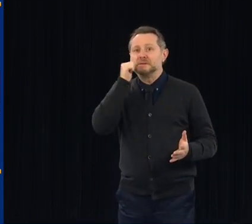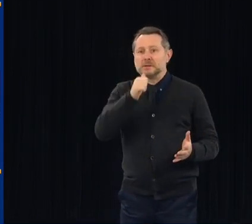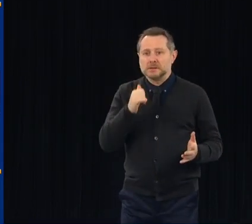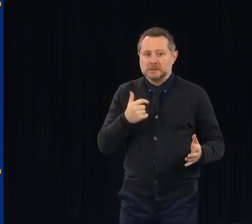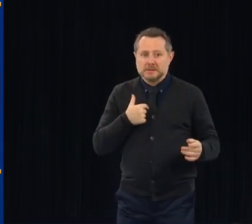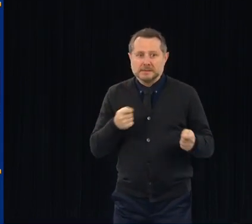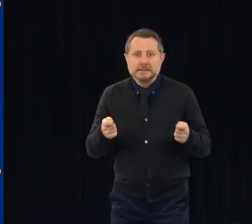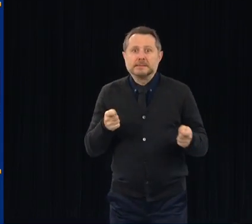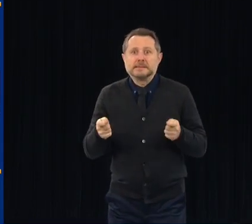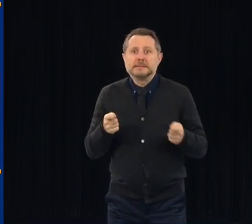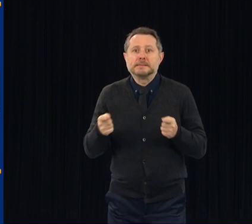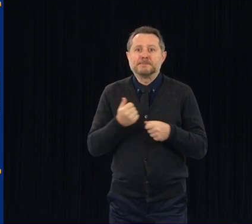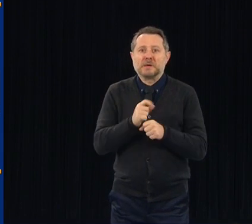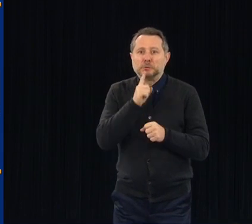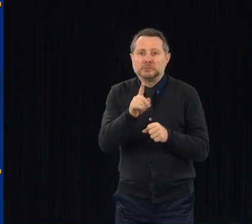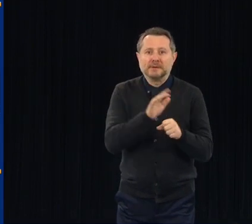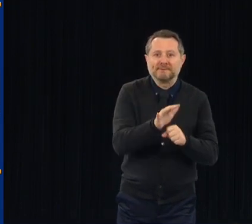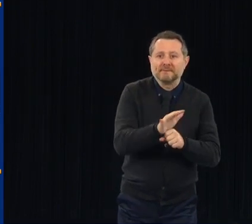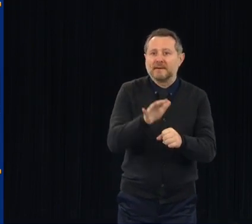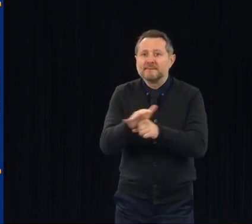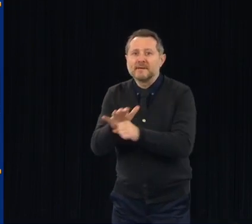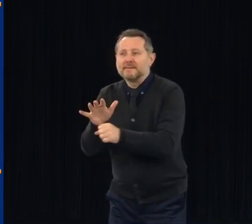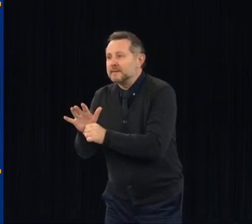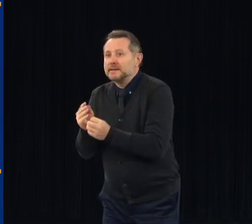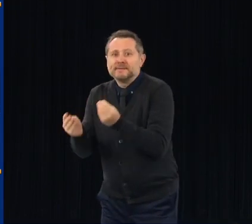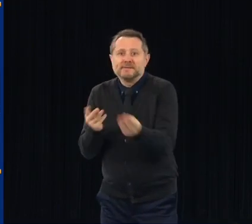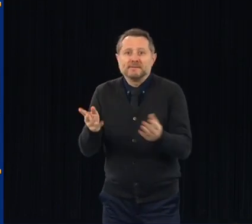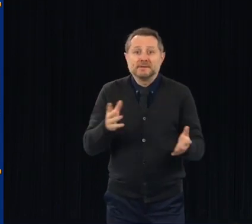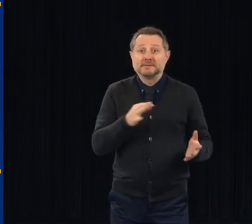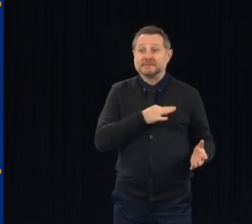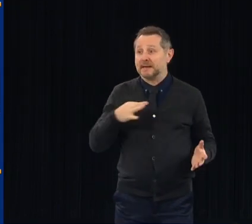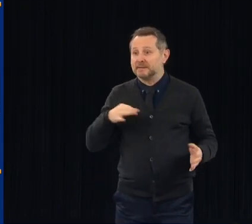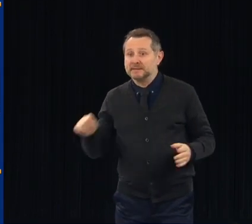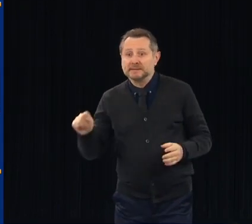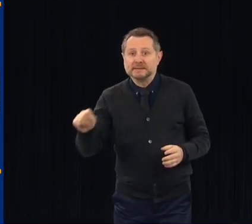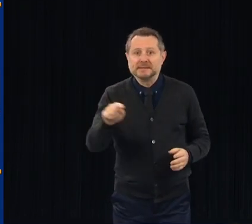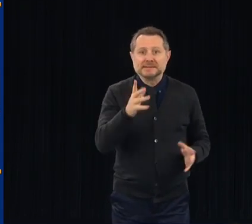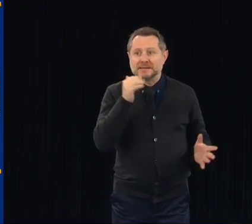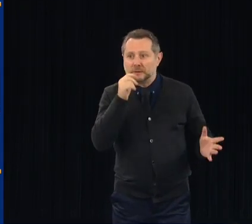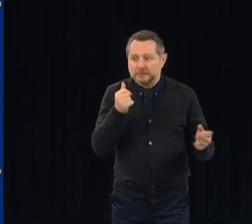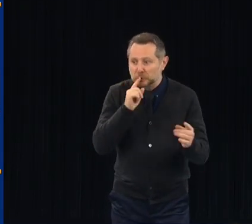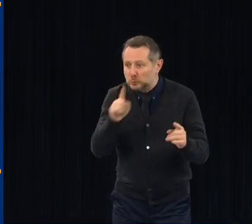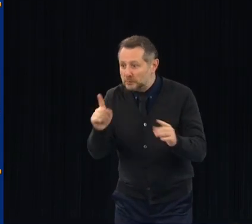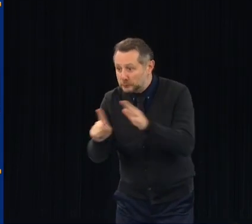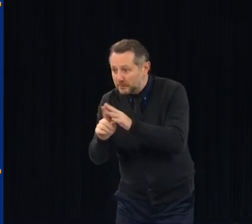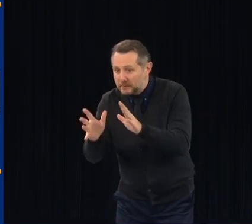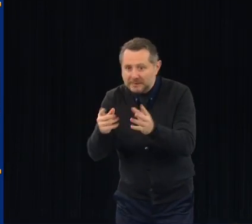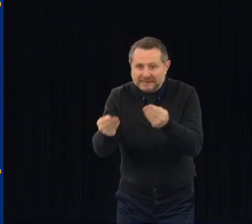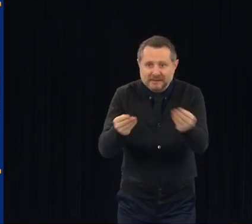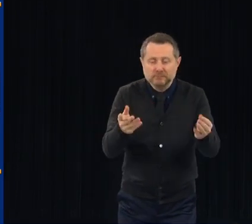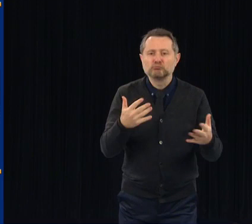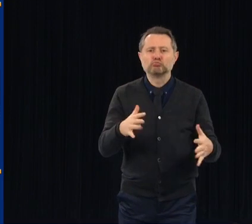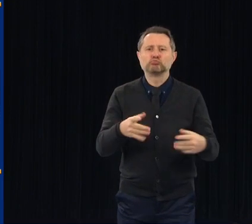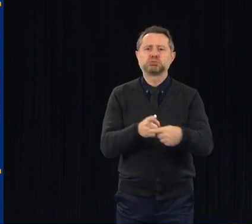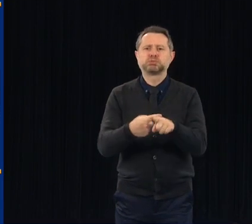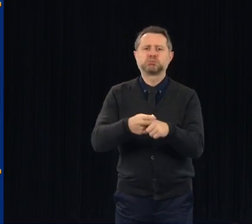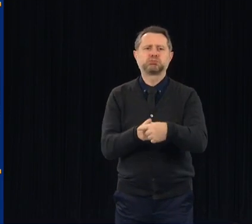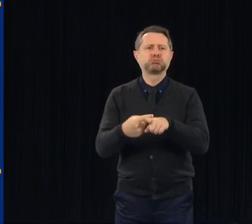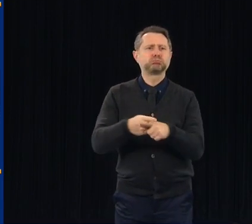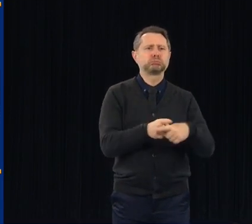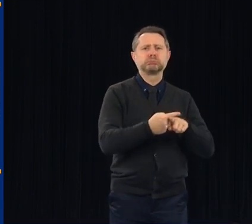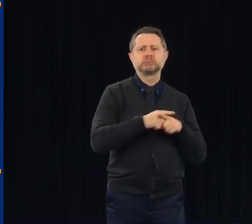our supplies, with our staff, et cetera, which is counterintuitive and